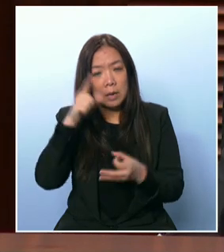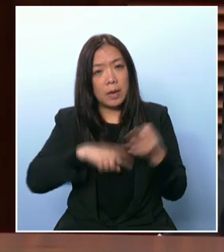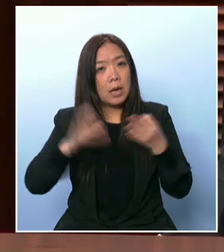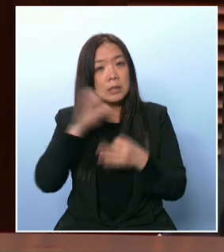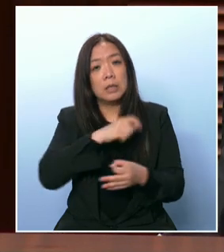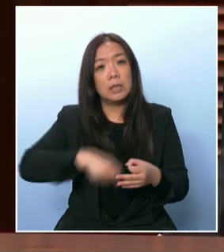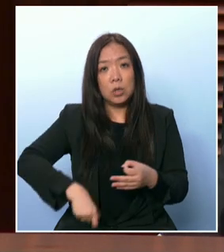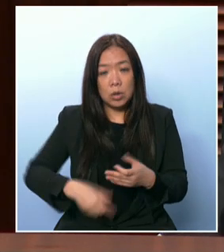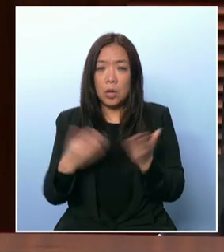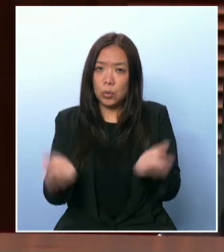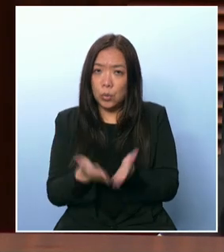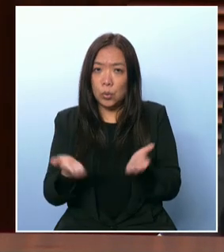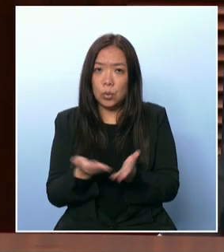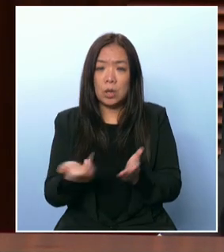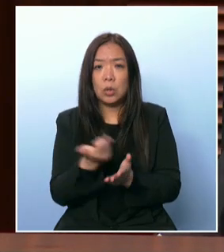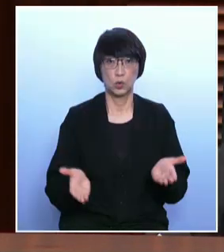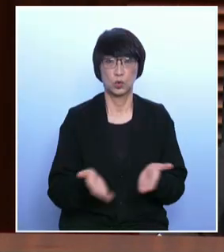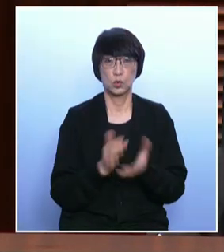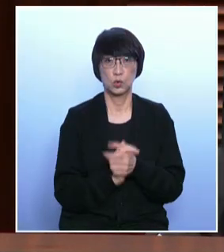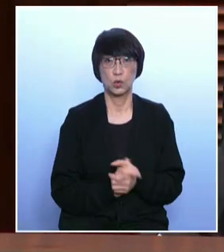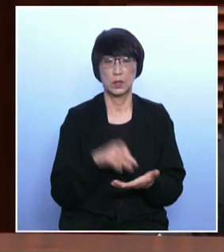health record system. So we need to